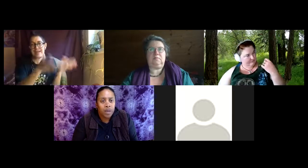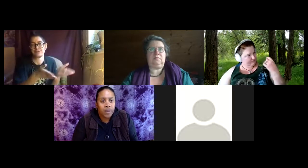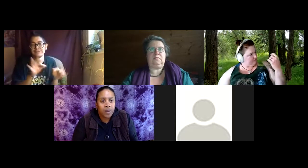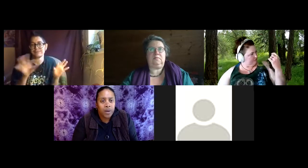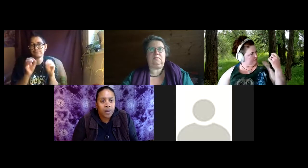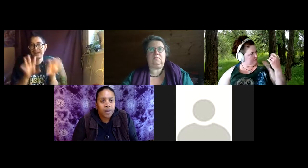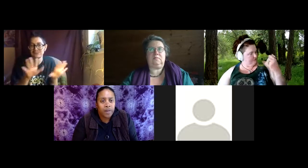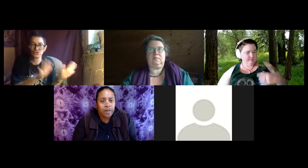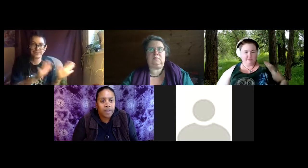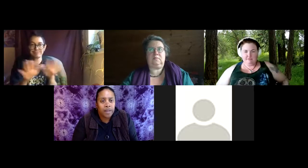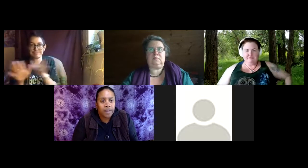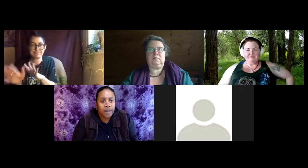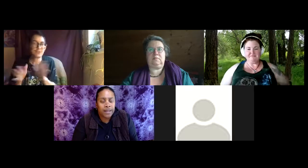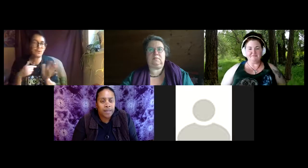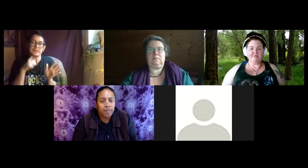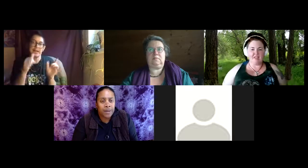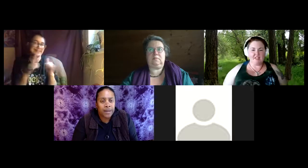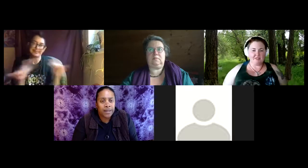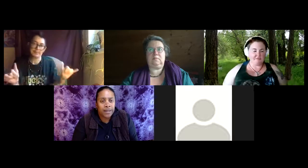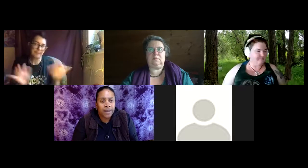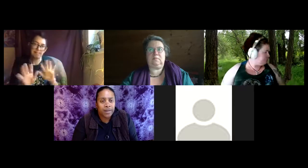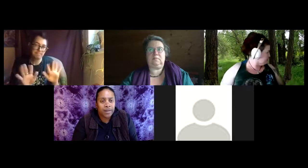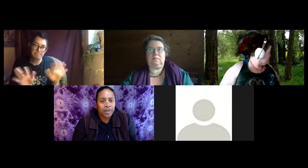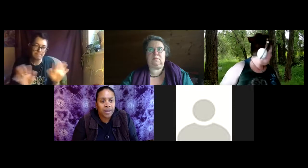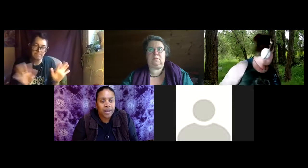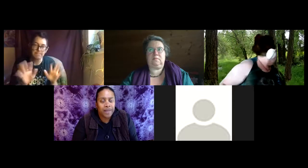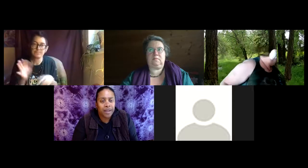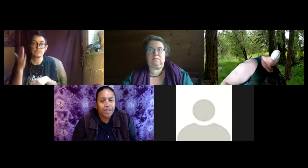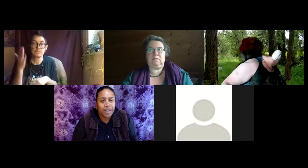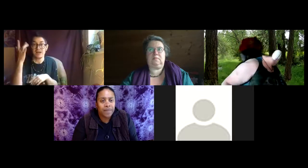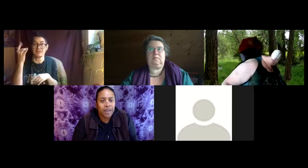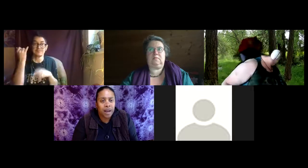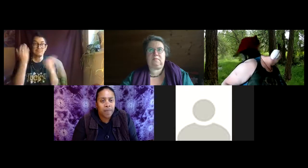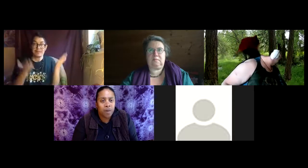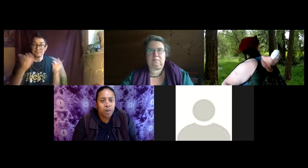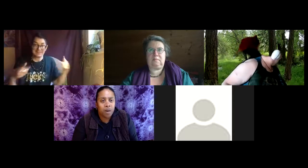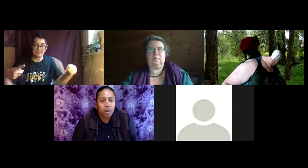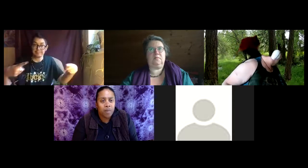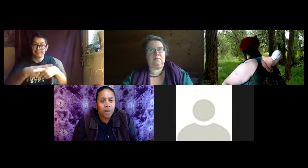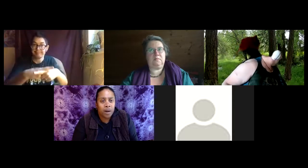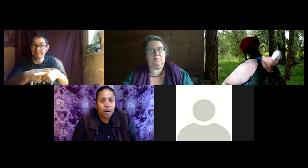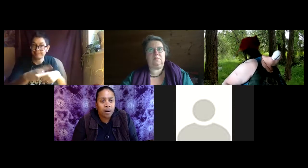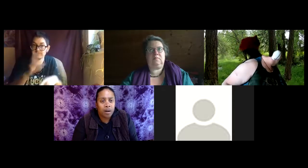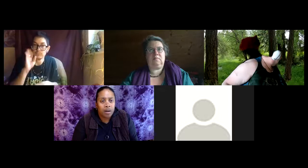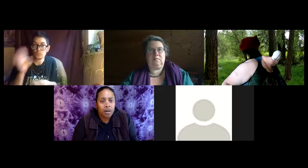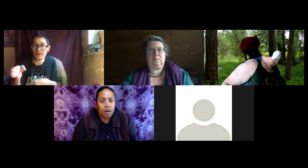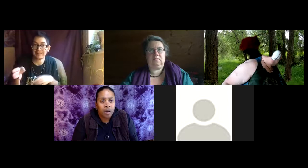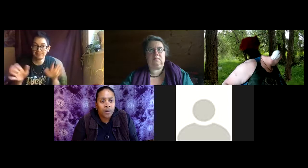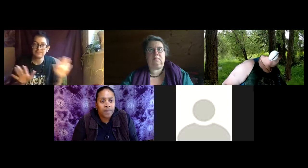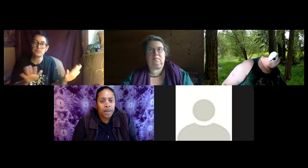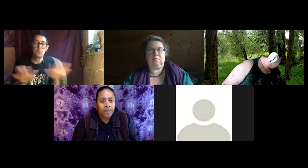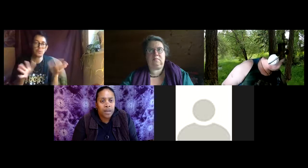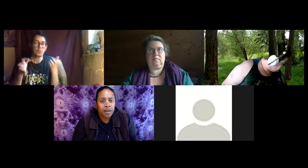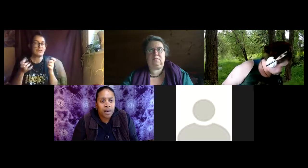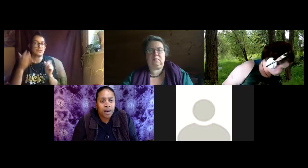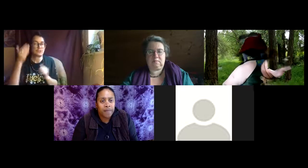And so I work with lots of different beings in a magical sense, never at the same time though, but